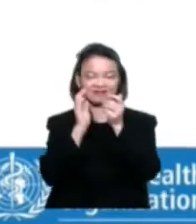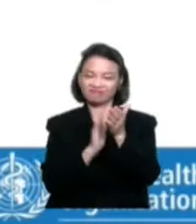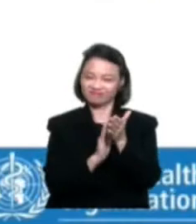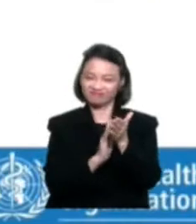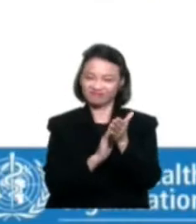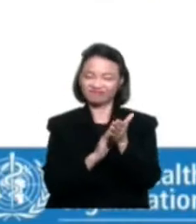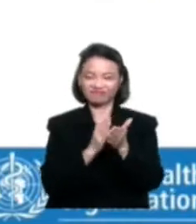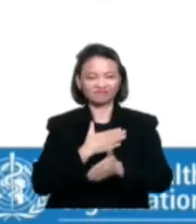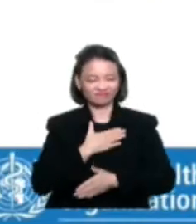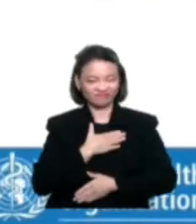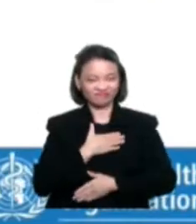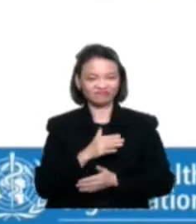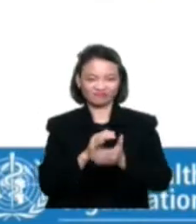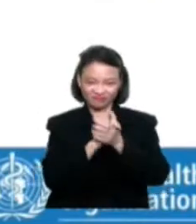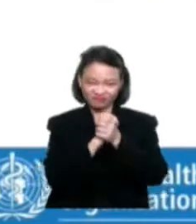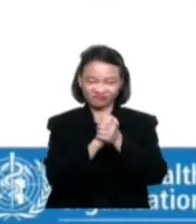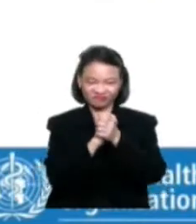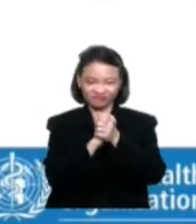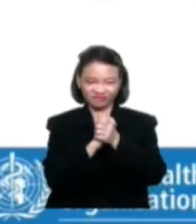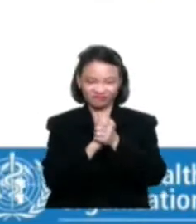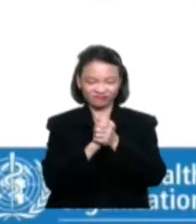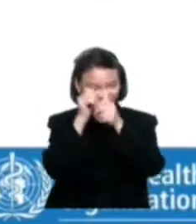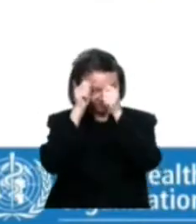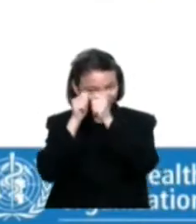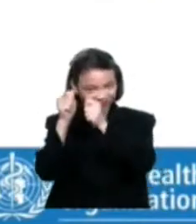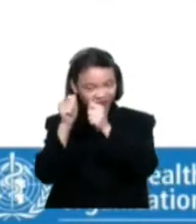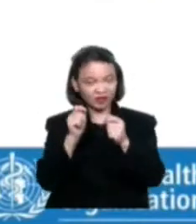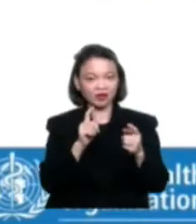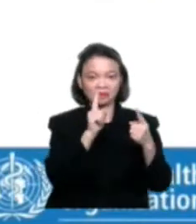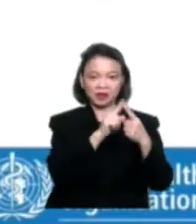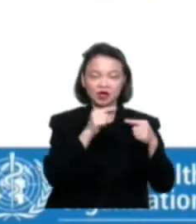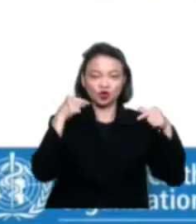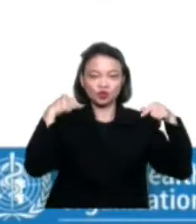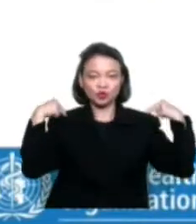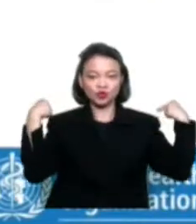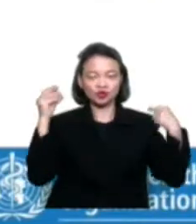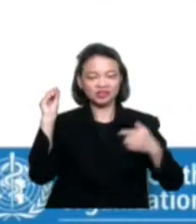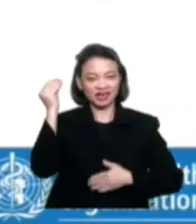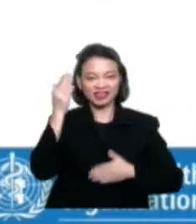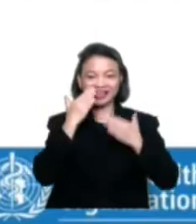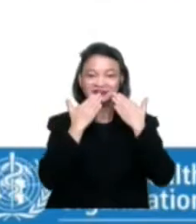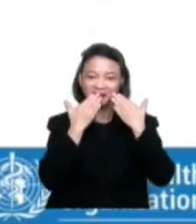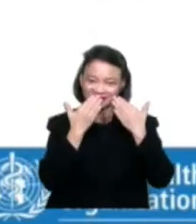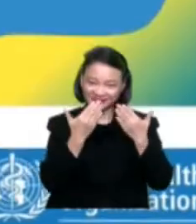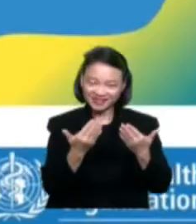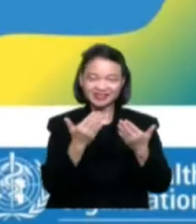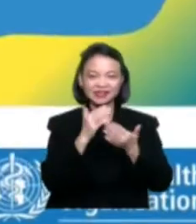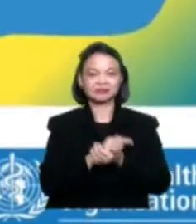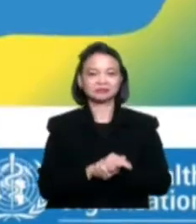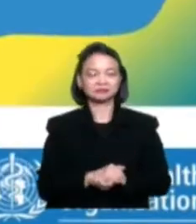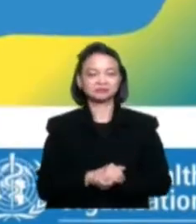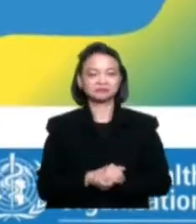level of the Jakarta government. Excellent job. Thank you. Terima kasih. Let's look at the next slide, please.